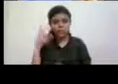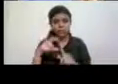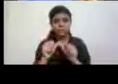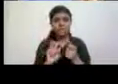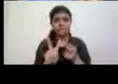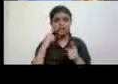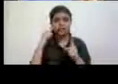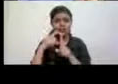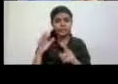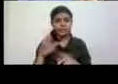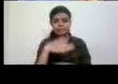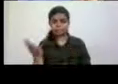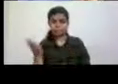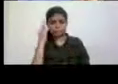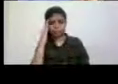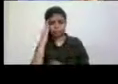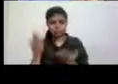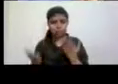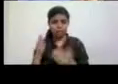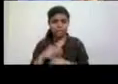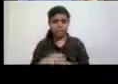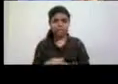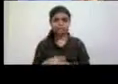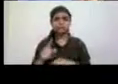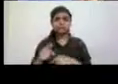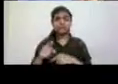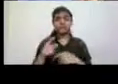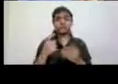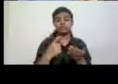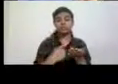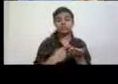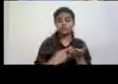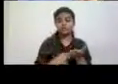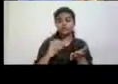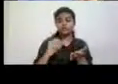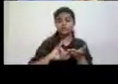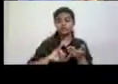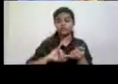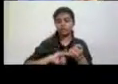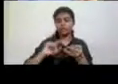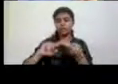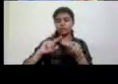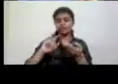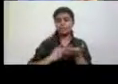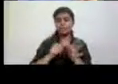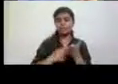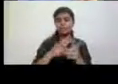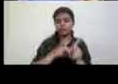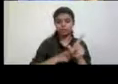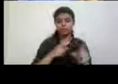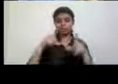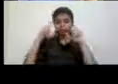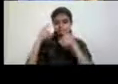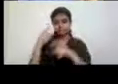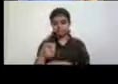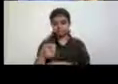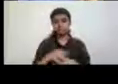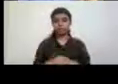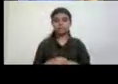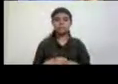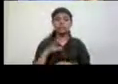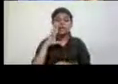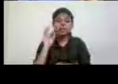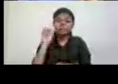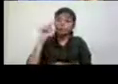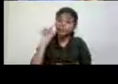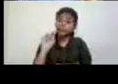Sharon Snyder on the right, and Rosemary Garland Thompson was taking the photo. What was interesting and important about this was